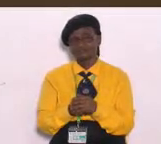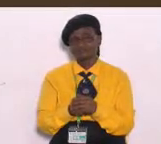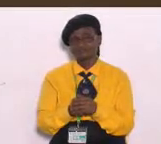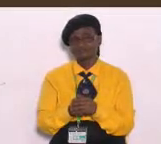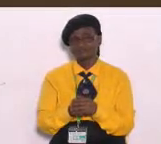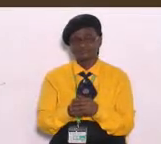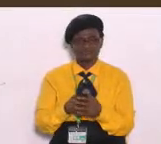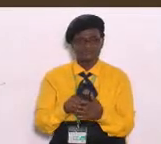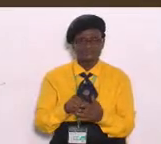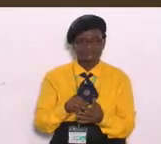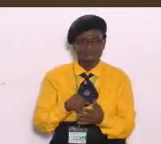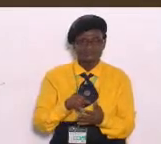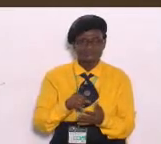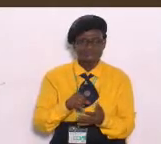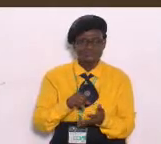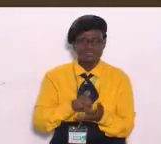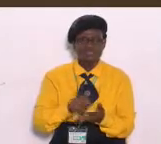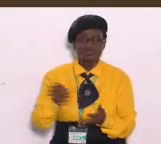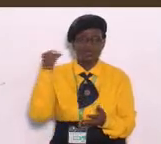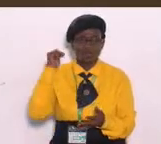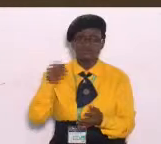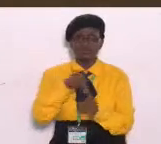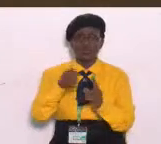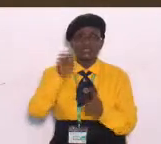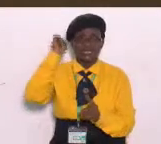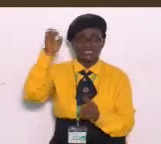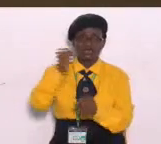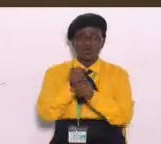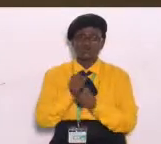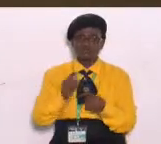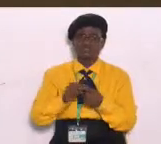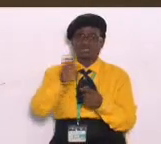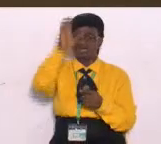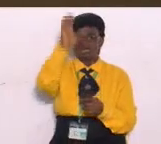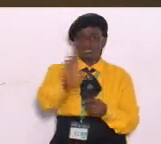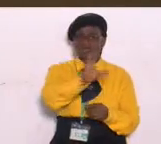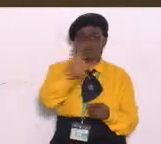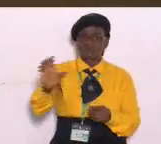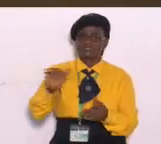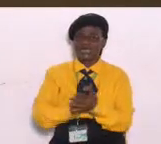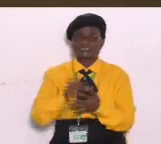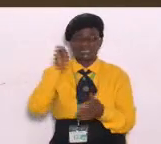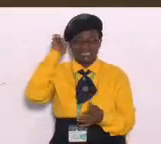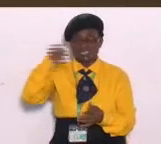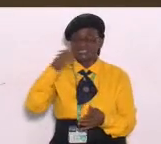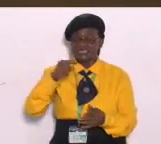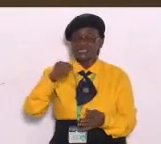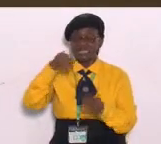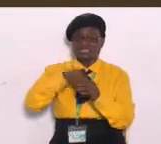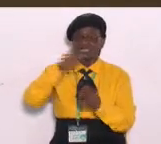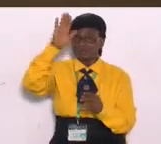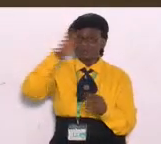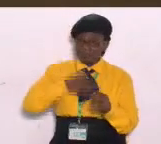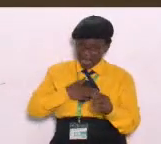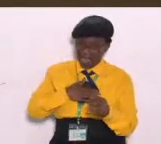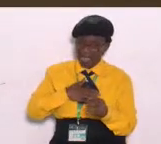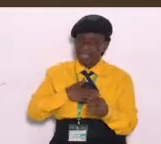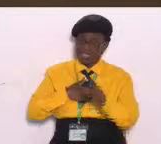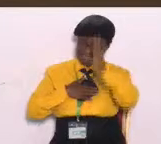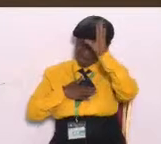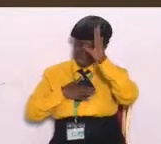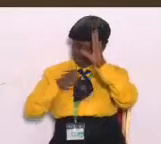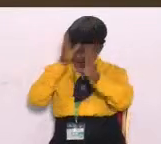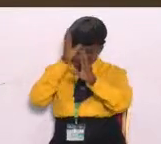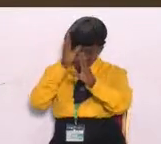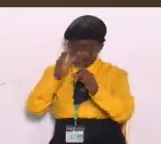It was before he went to the cross that he said, in my Father's house, there are many mansions. I'm going to prepare a place for